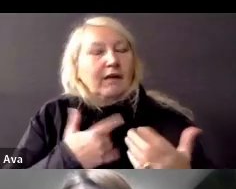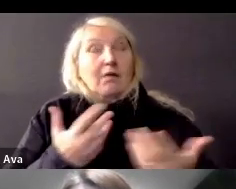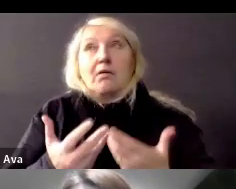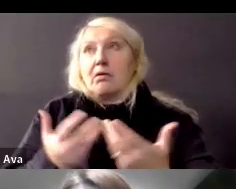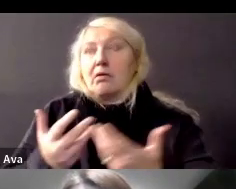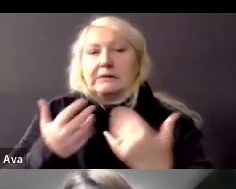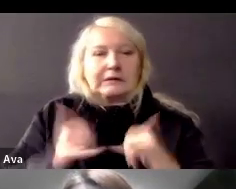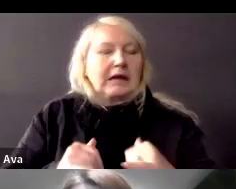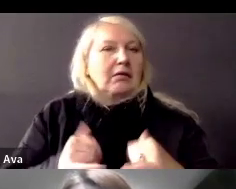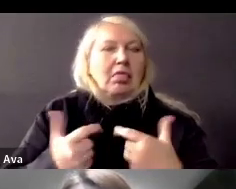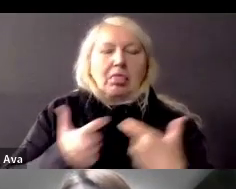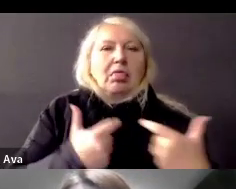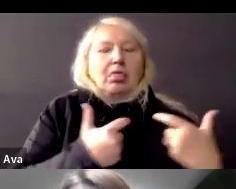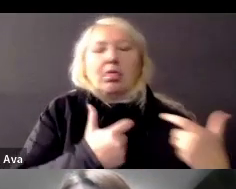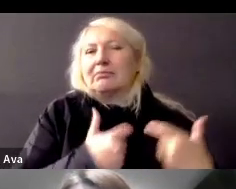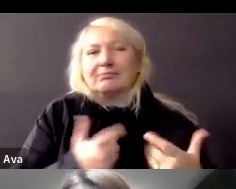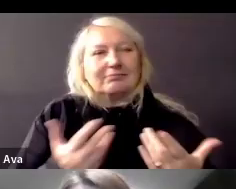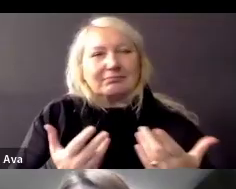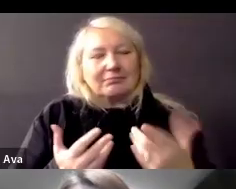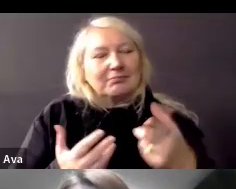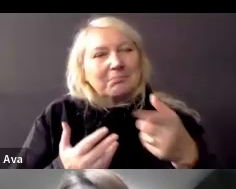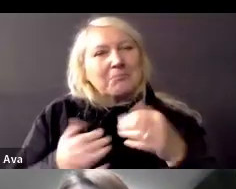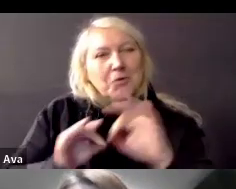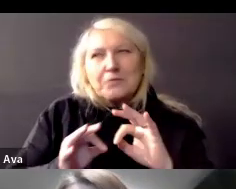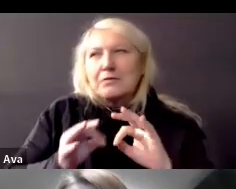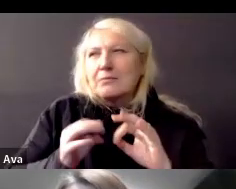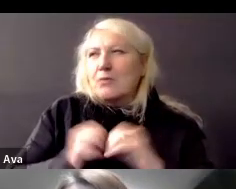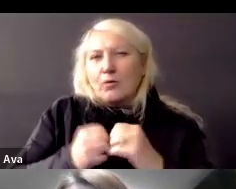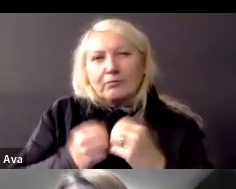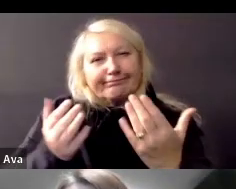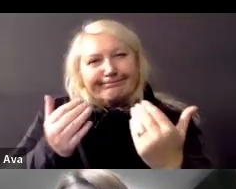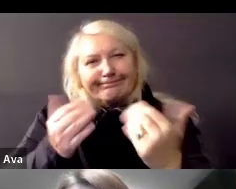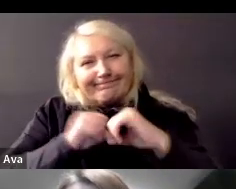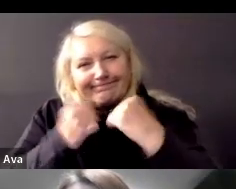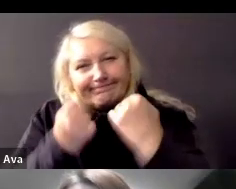make society more inclusive, accessible.